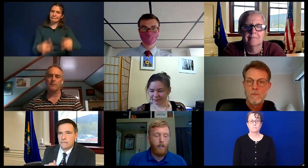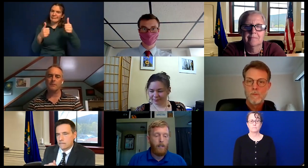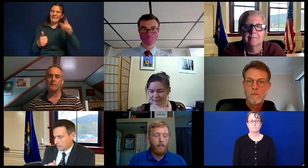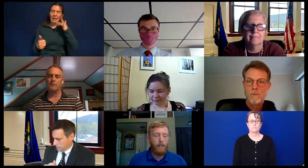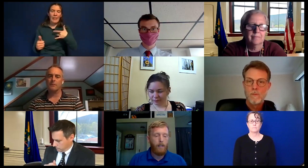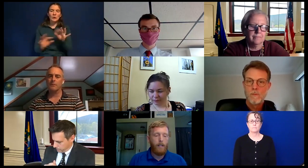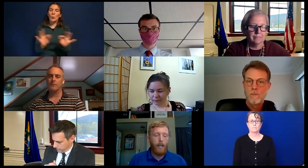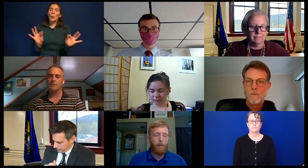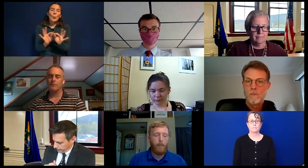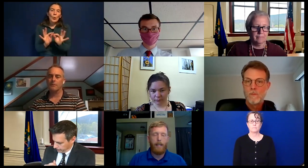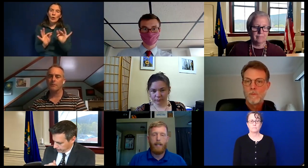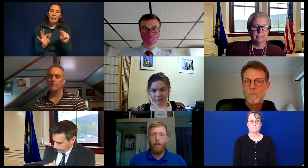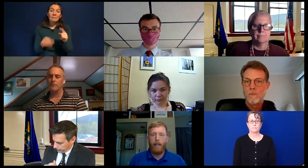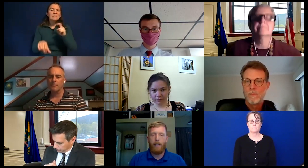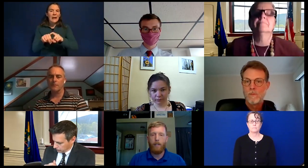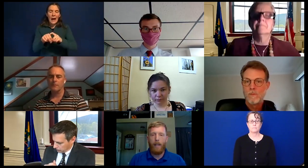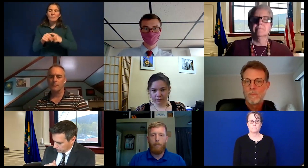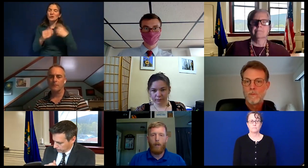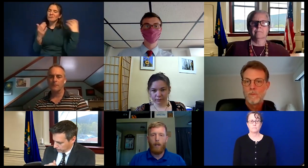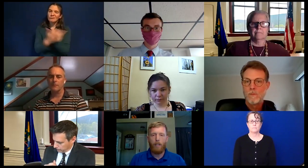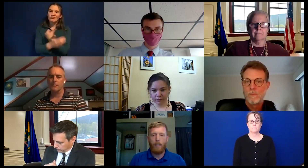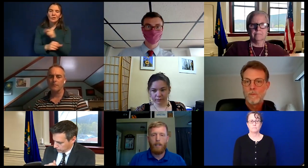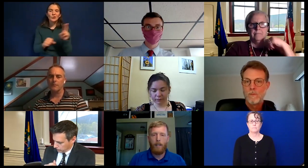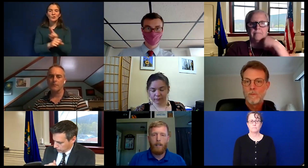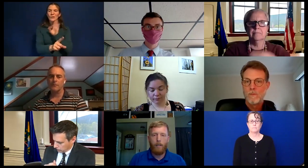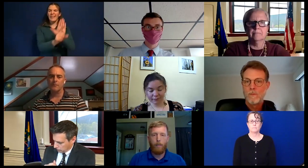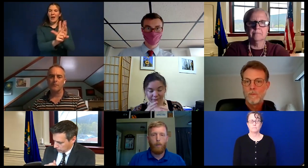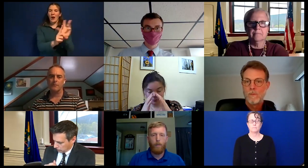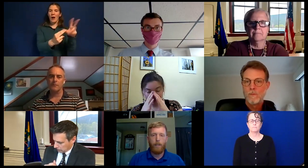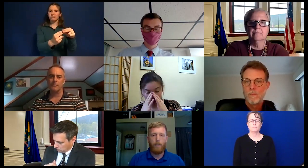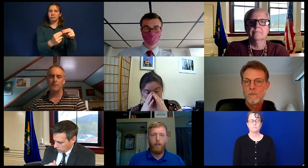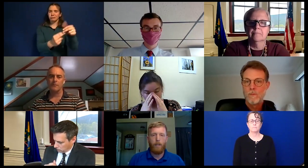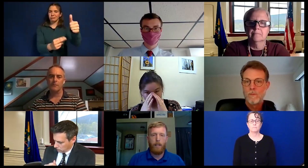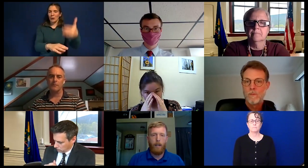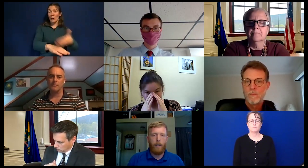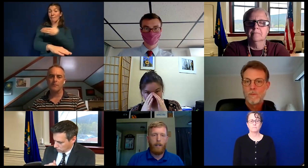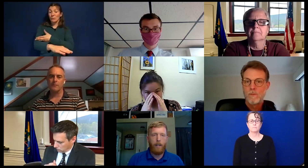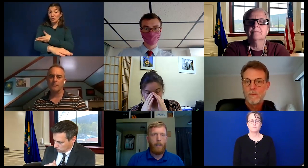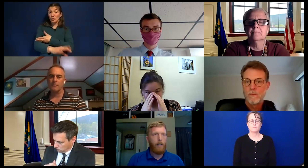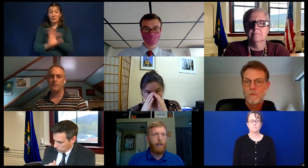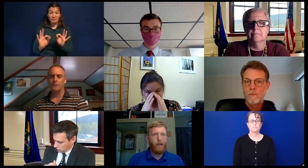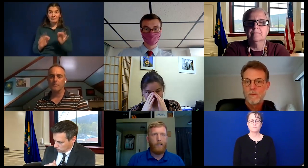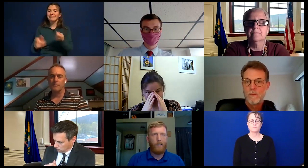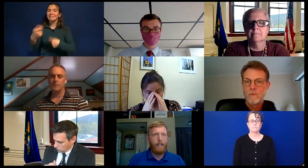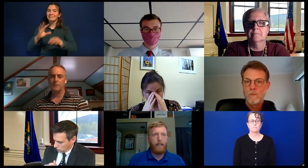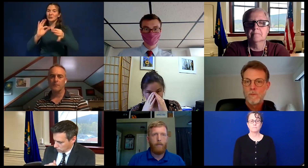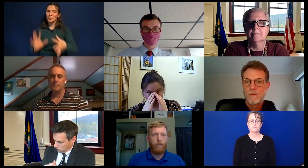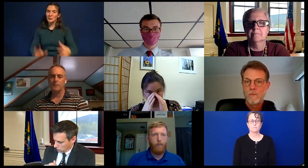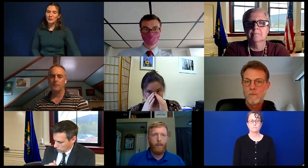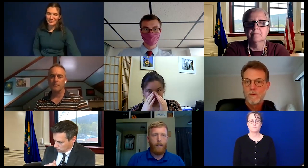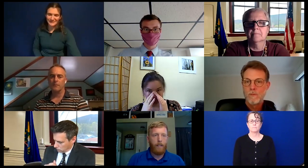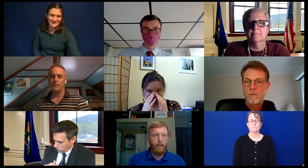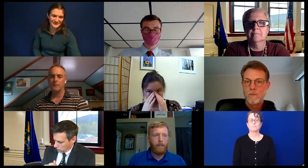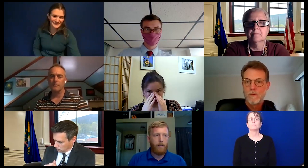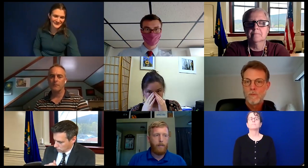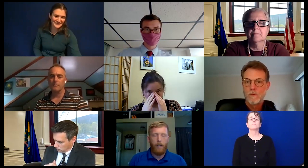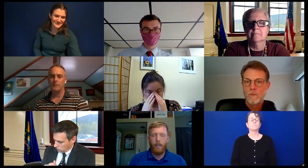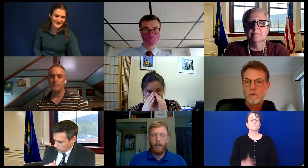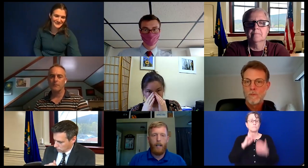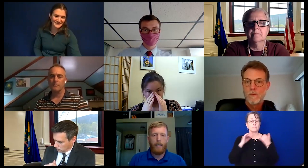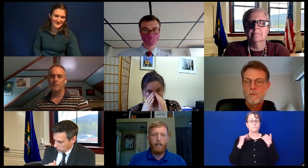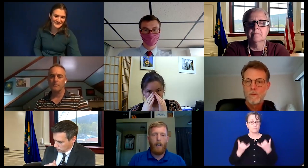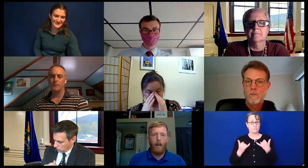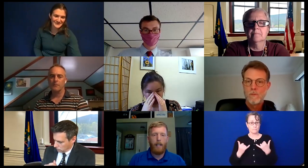is the time to take advantage of that project to improve the service down there. Currently, it's